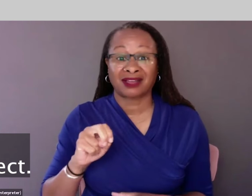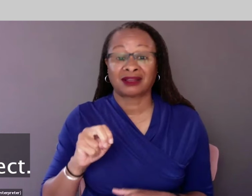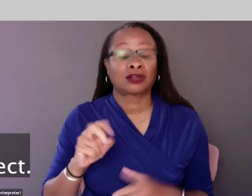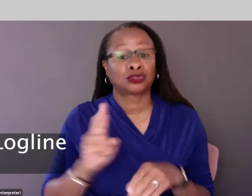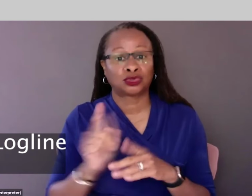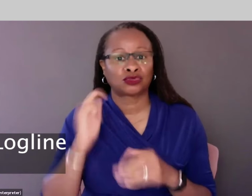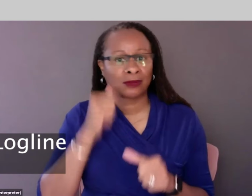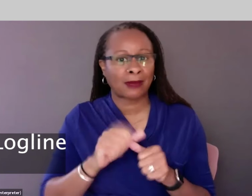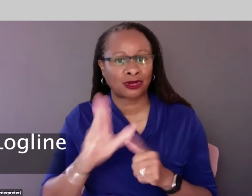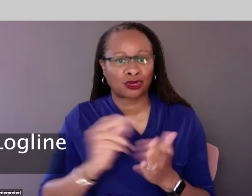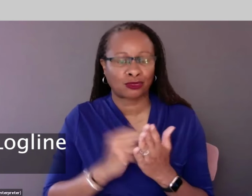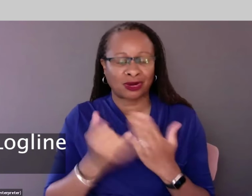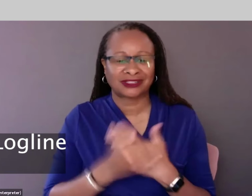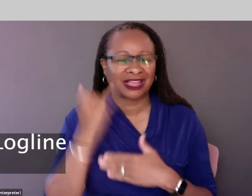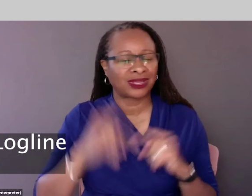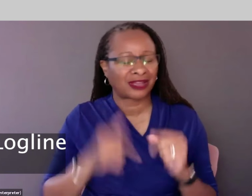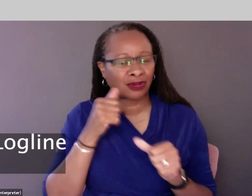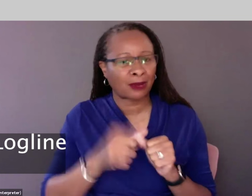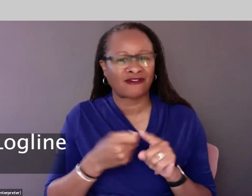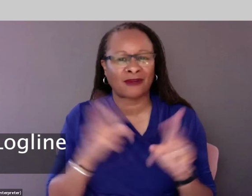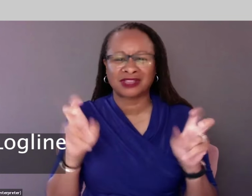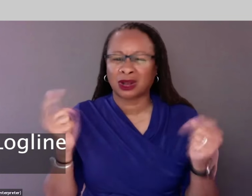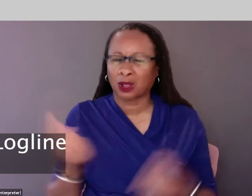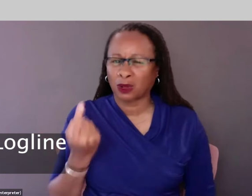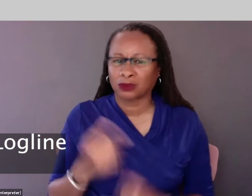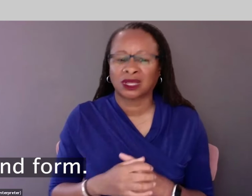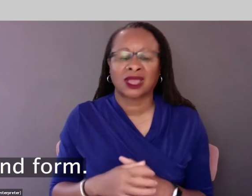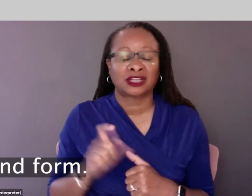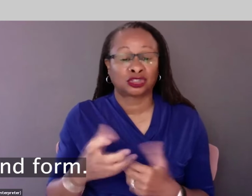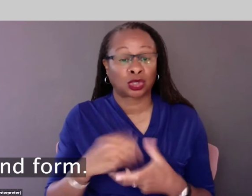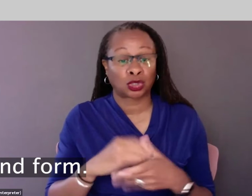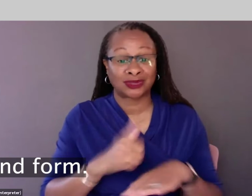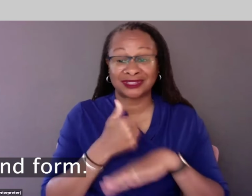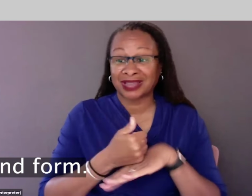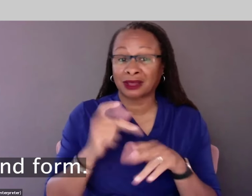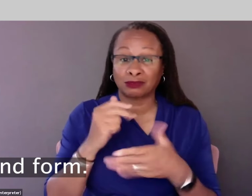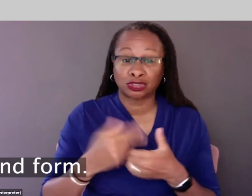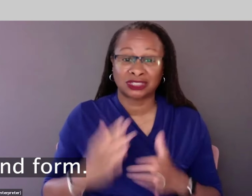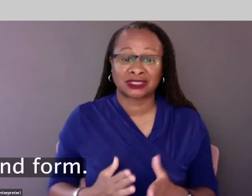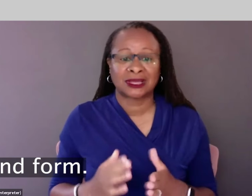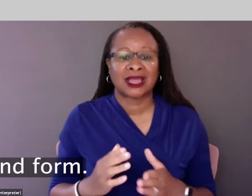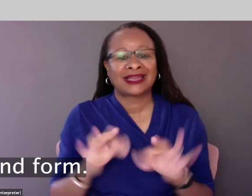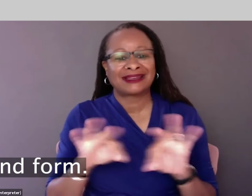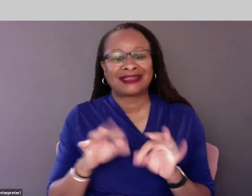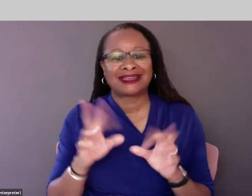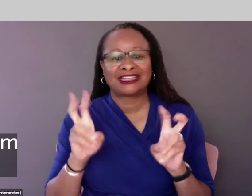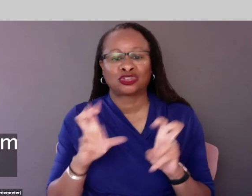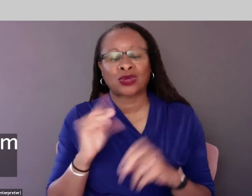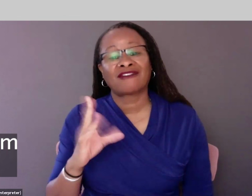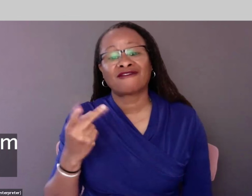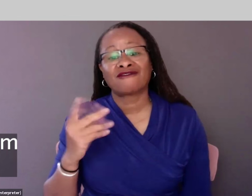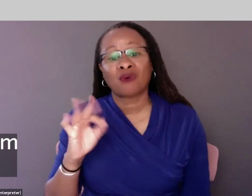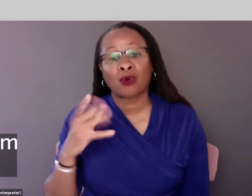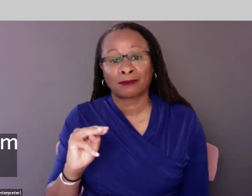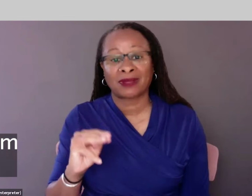remember your project if we can't from the title alone. Loglines should include setting, participants, key issues, and form. So